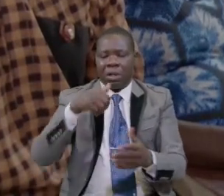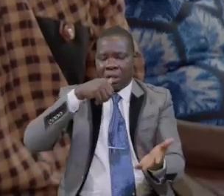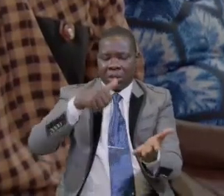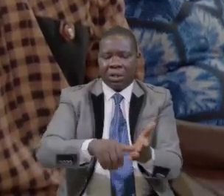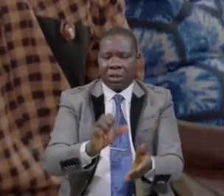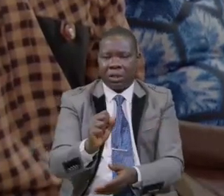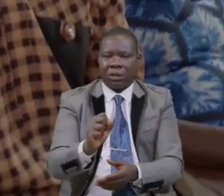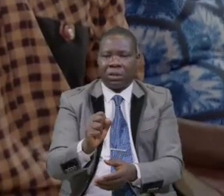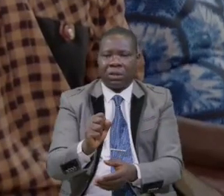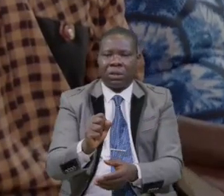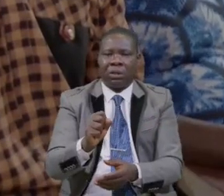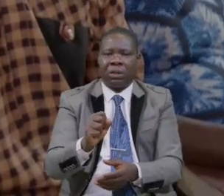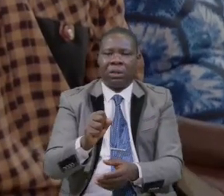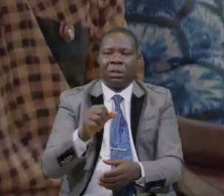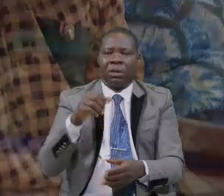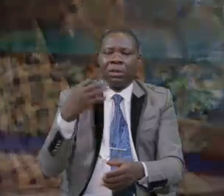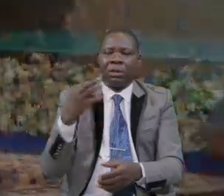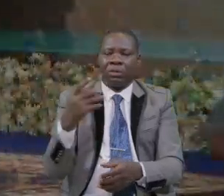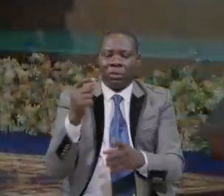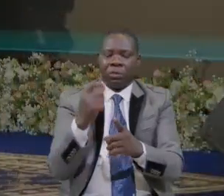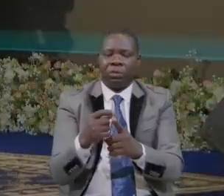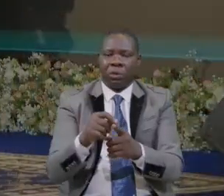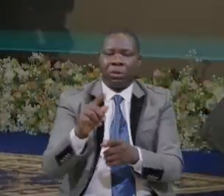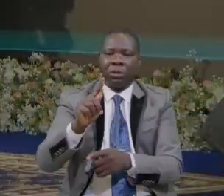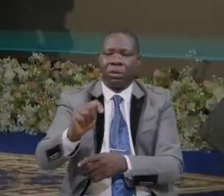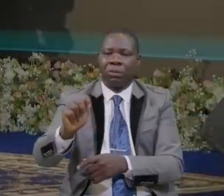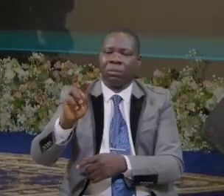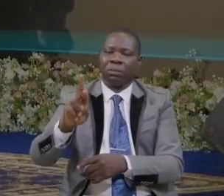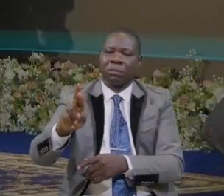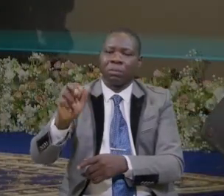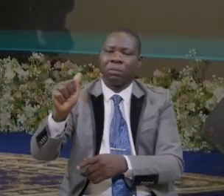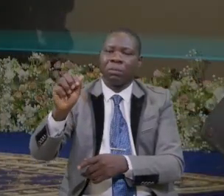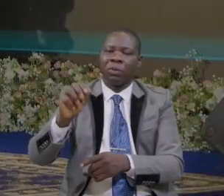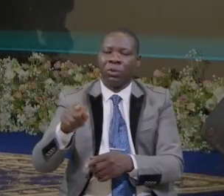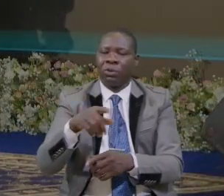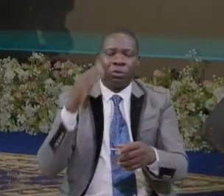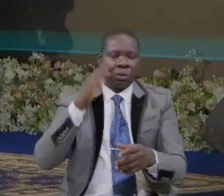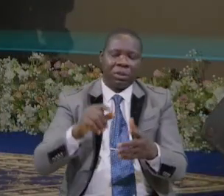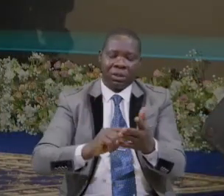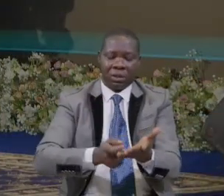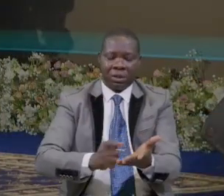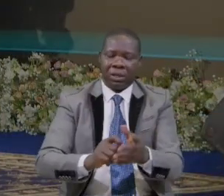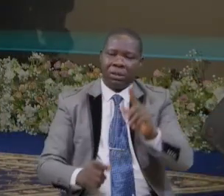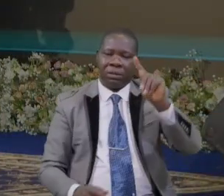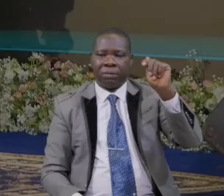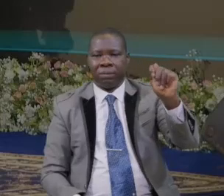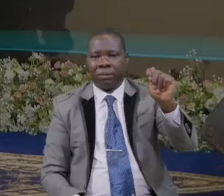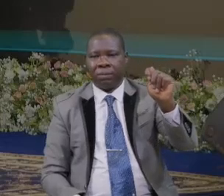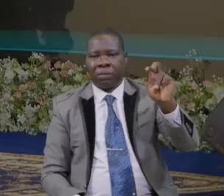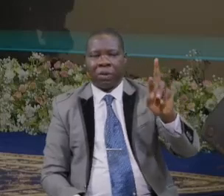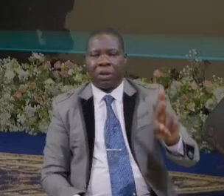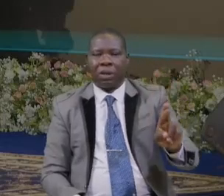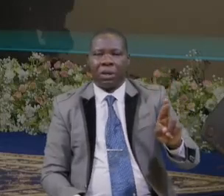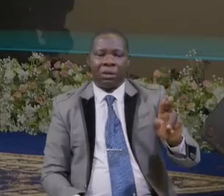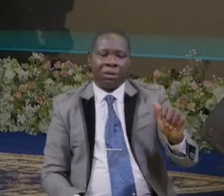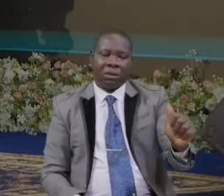the letters of the word transform. So you write A, you write a T and R and A and N